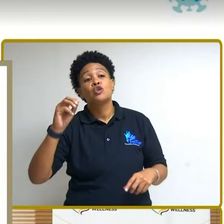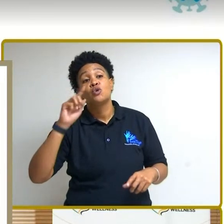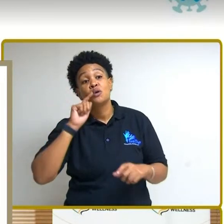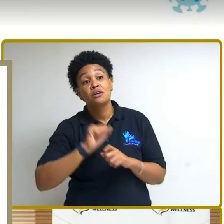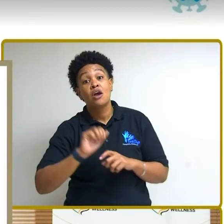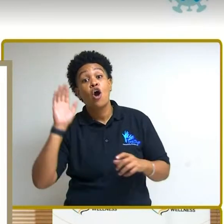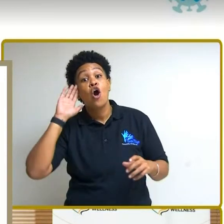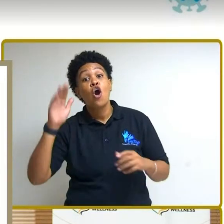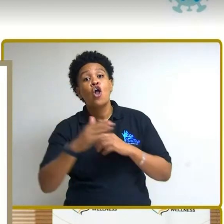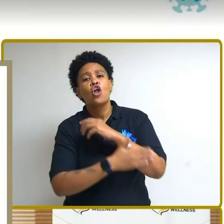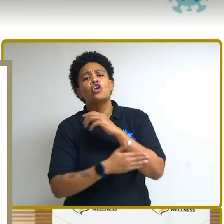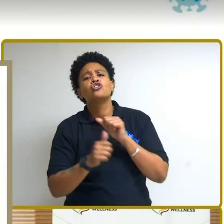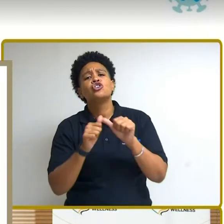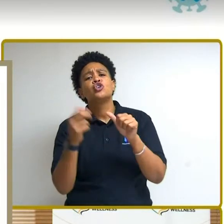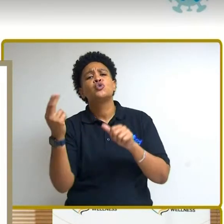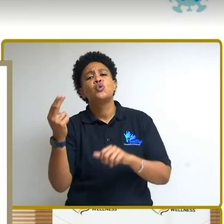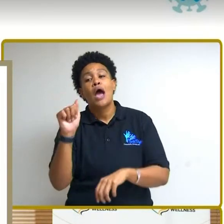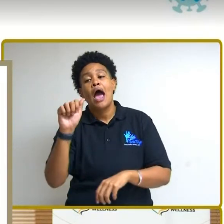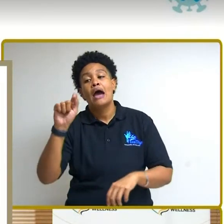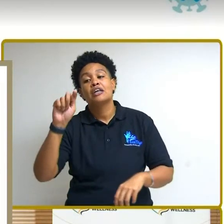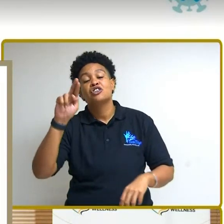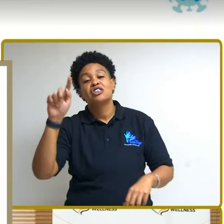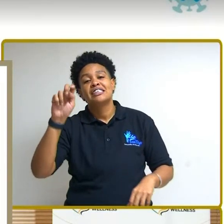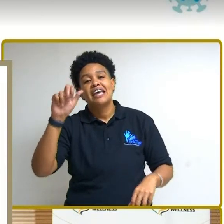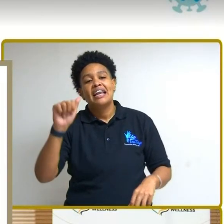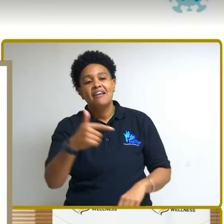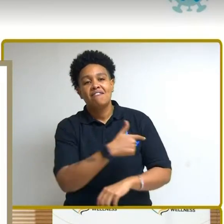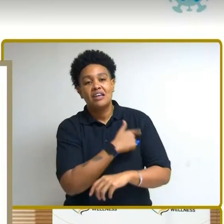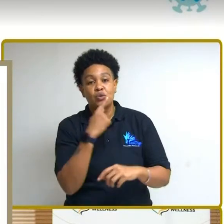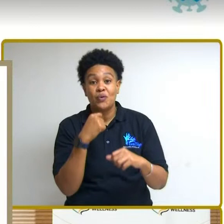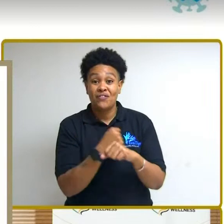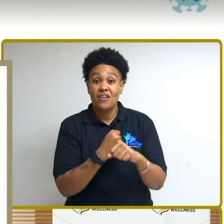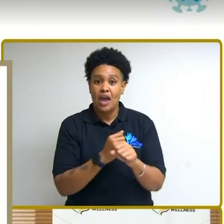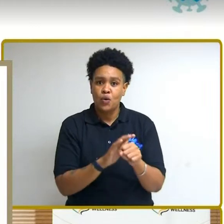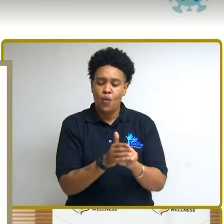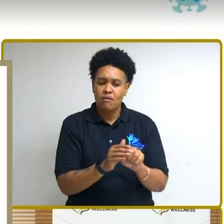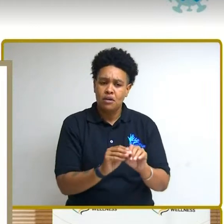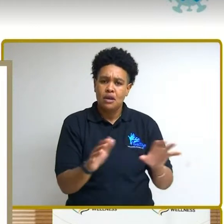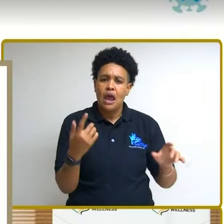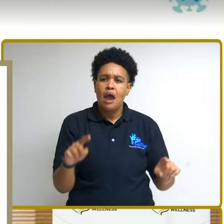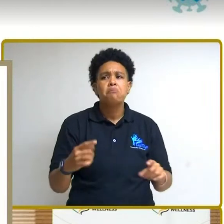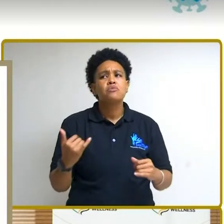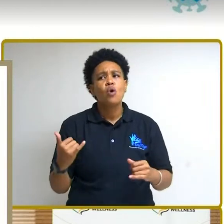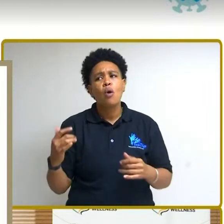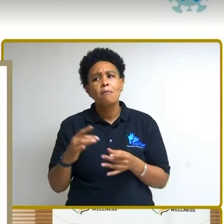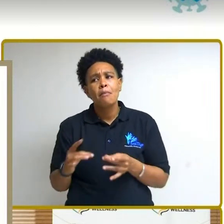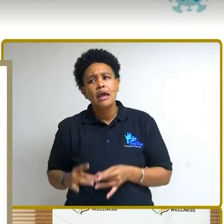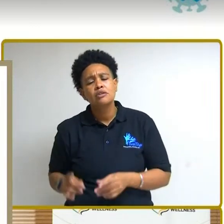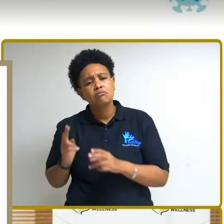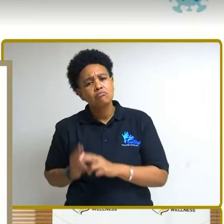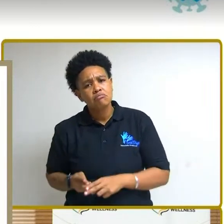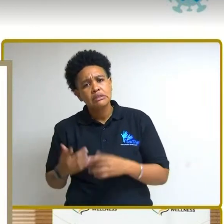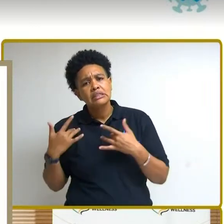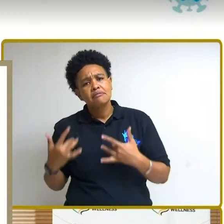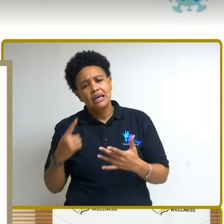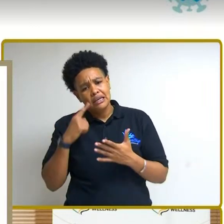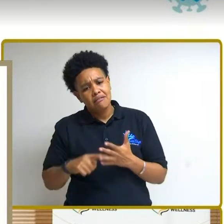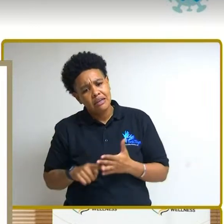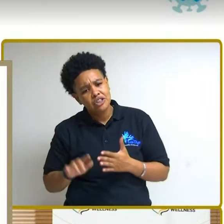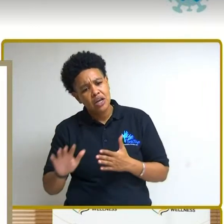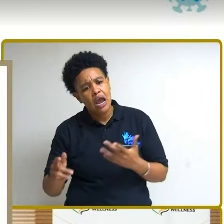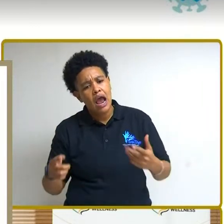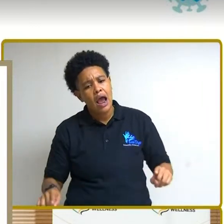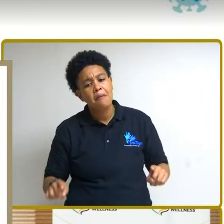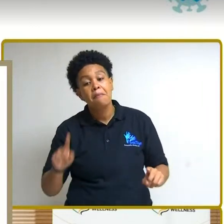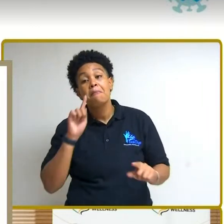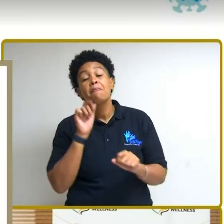AstraZeneca vaccine to fight COVID-19 while the above-mentioned events are investigated. It furthermore recommends that the